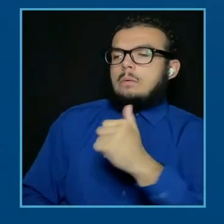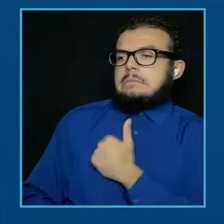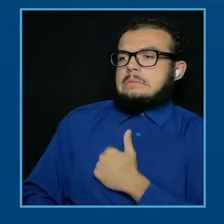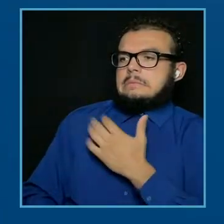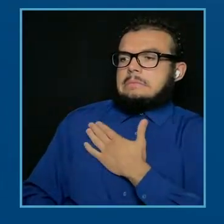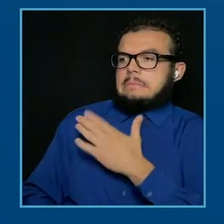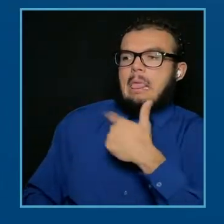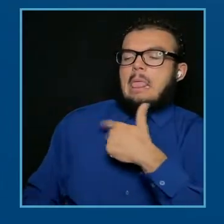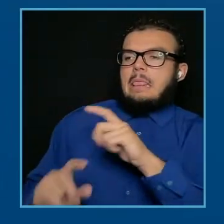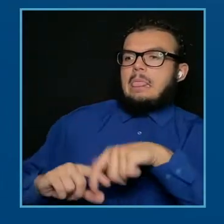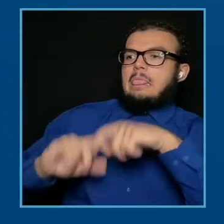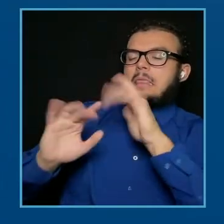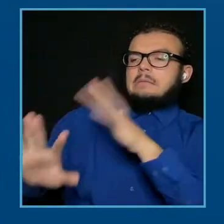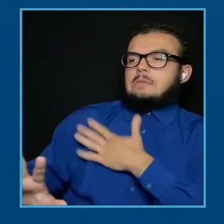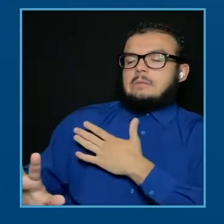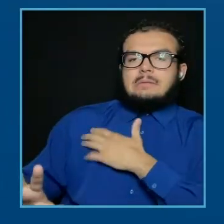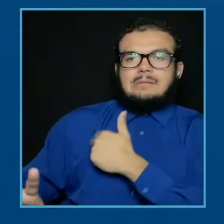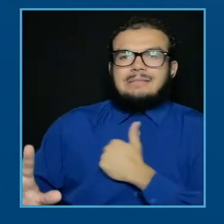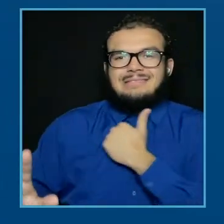Nope.